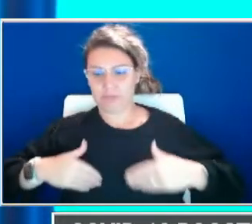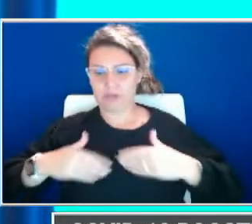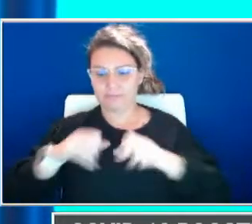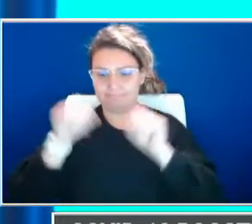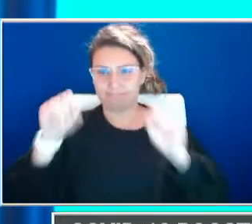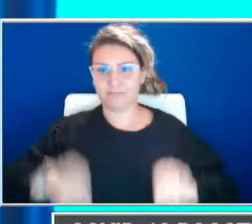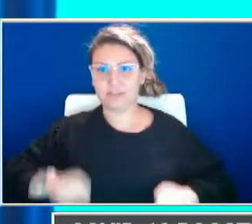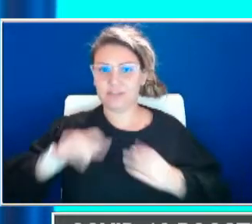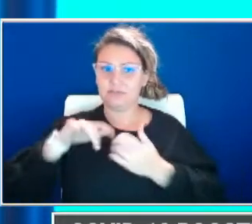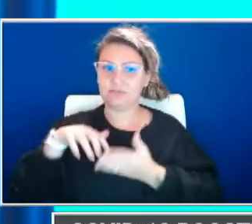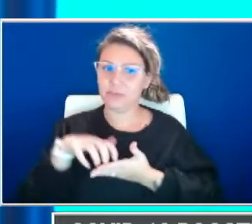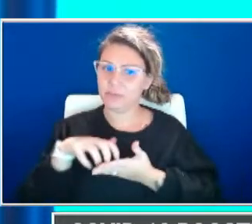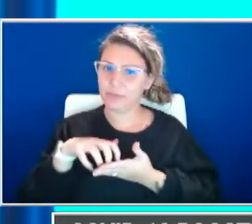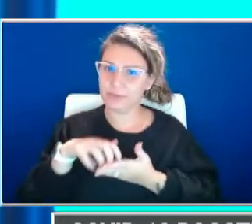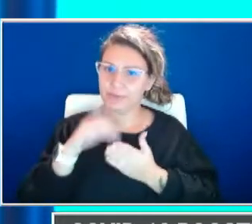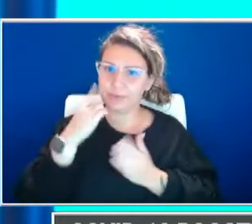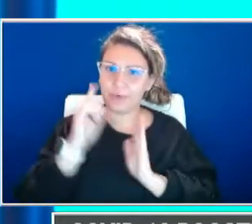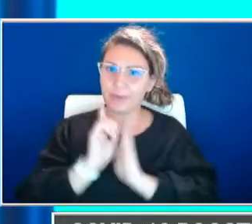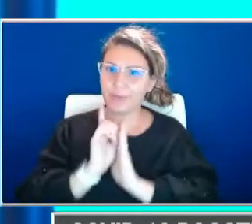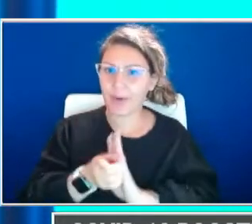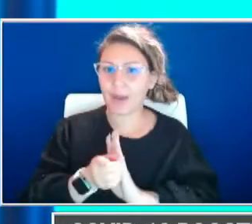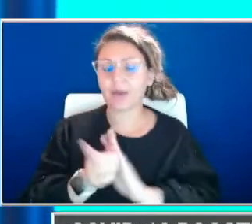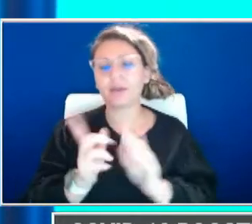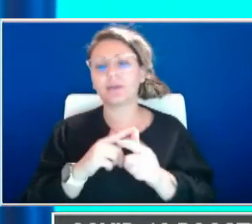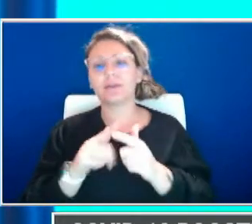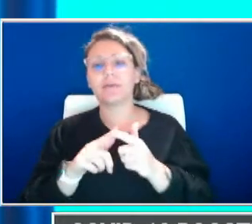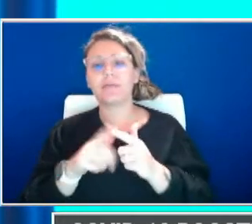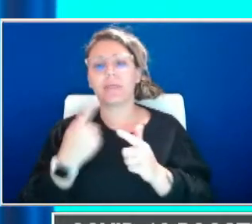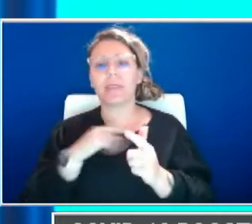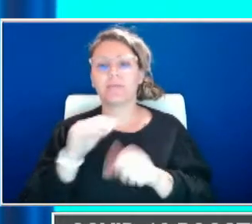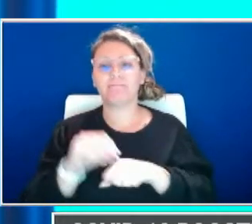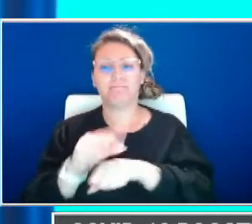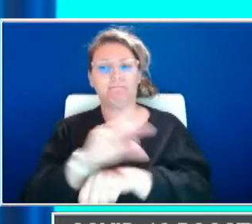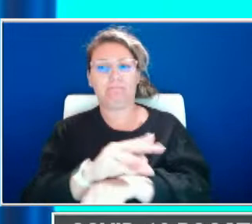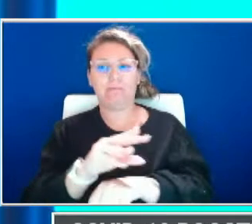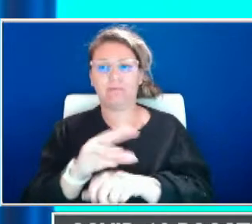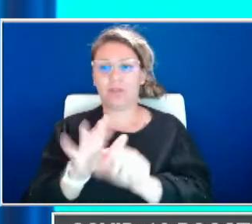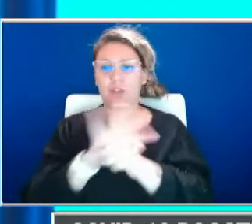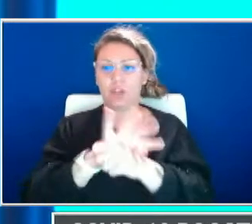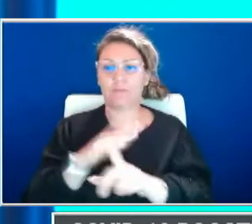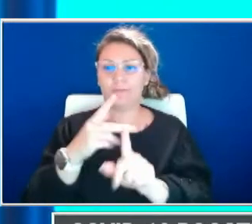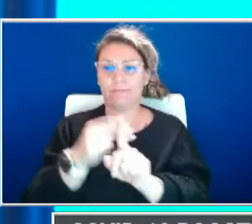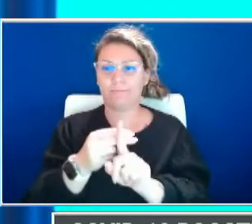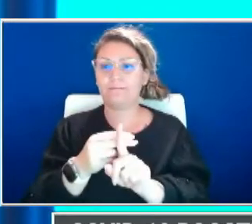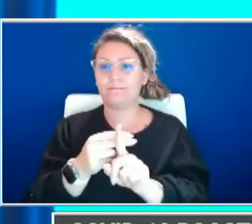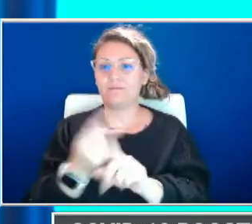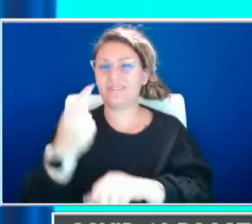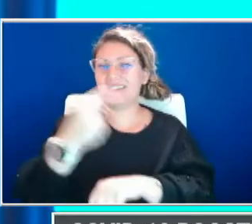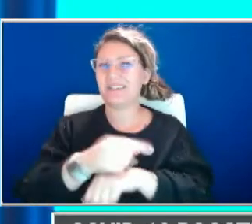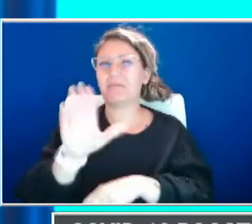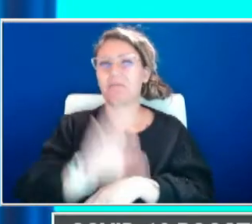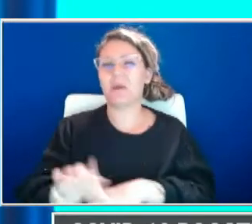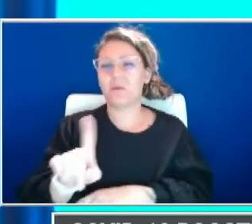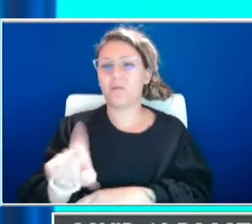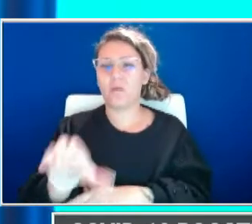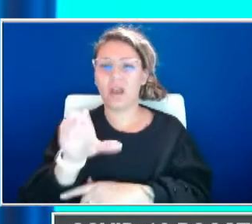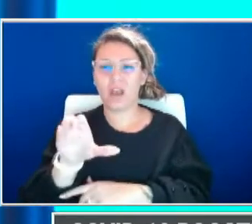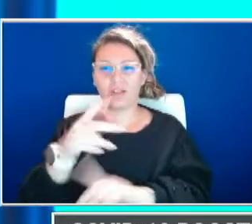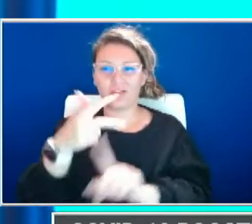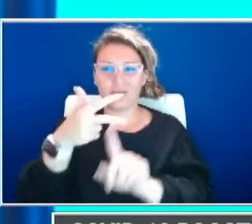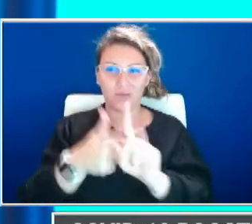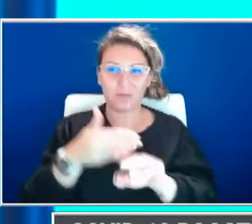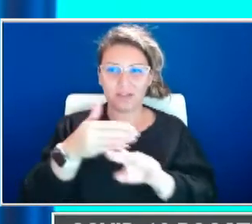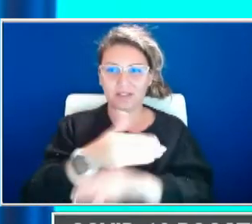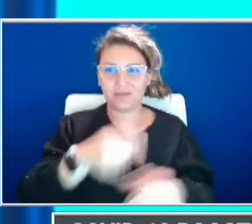while, and we advise COVID vaccinations around day 100, so around 3 months after the transplant.